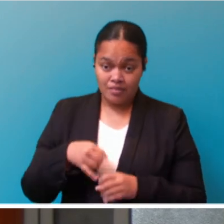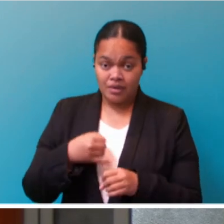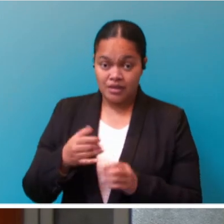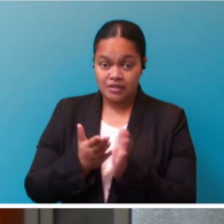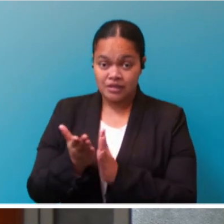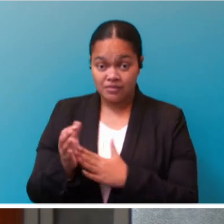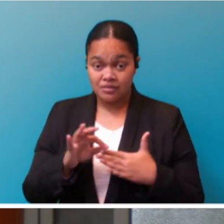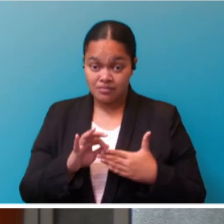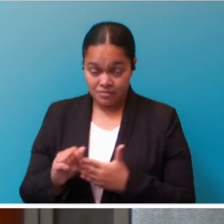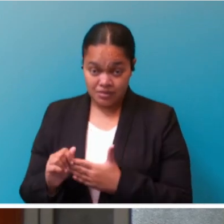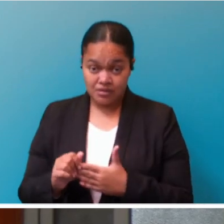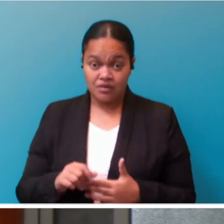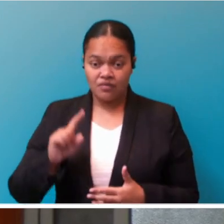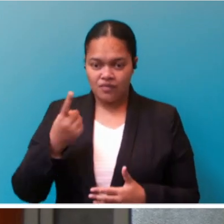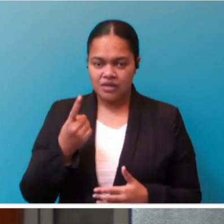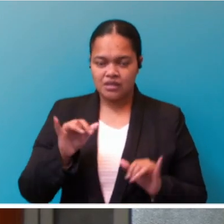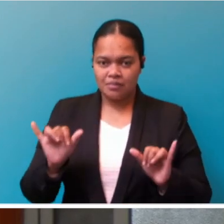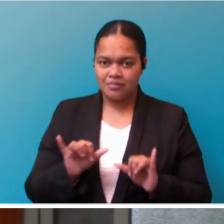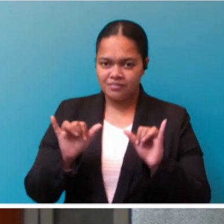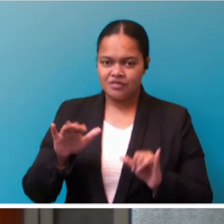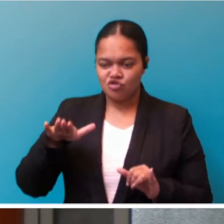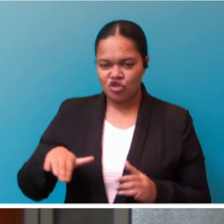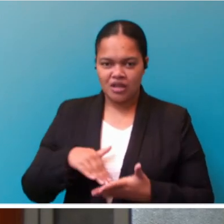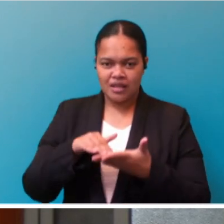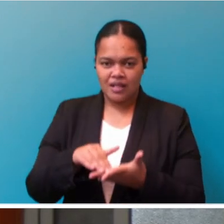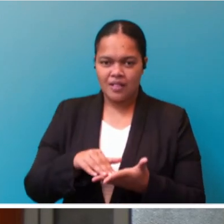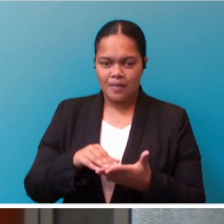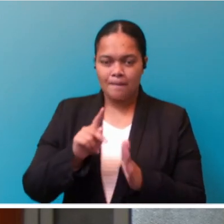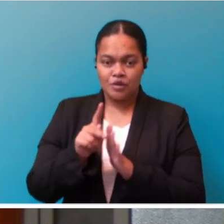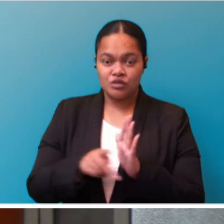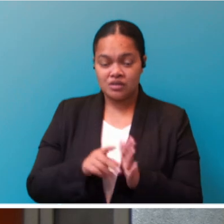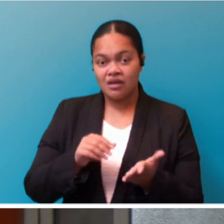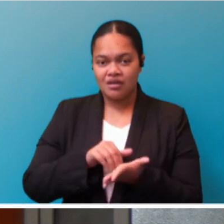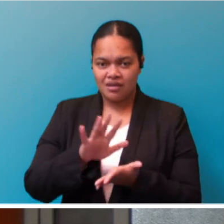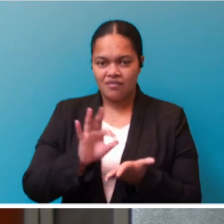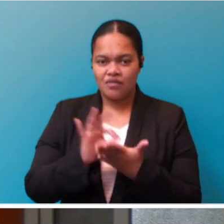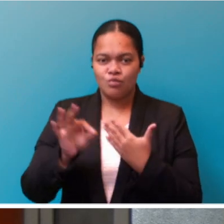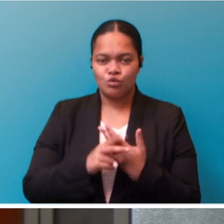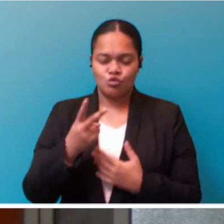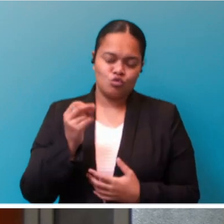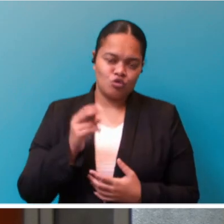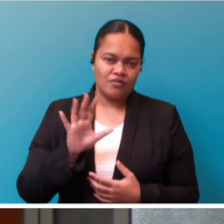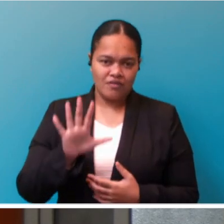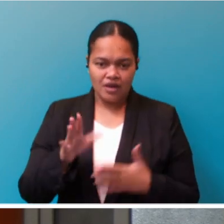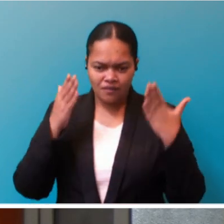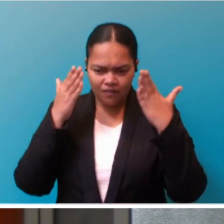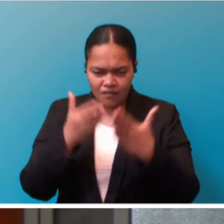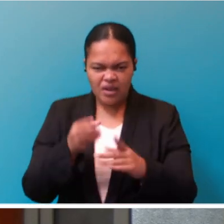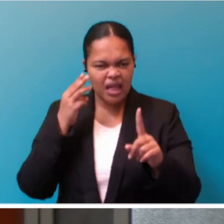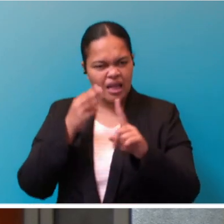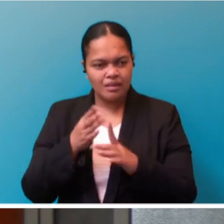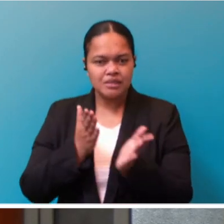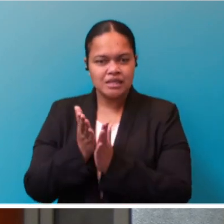leadership, Fiji's first maternal and child health policy was endorsed in February 2025, aiming to deliver comprehensive services